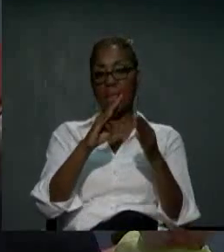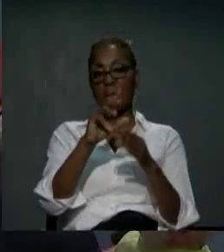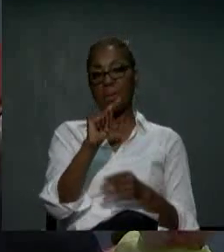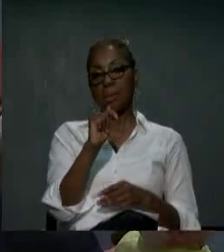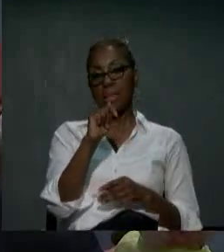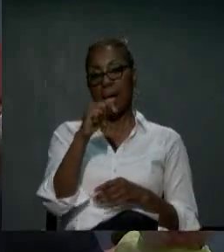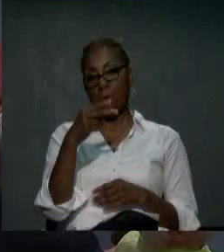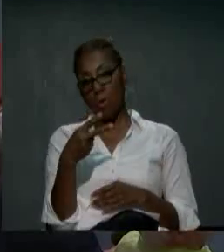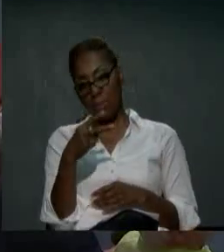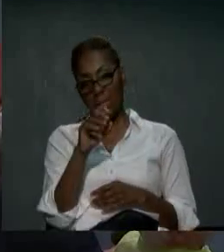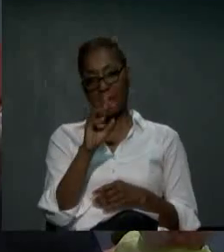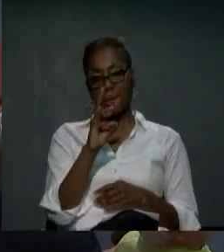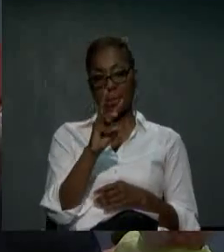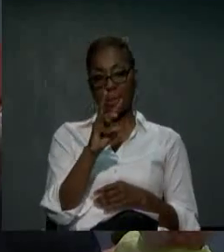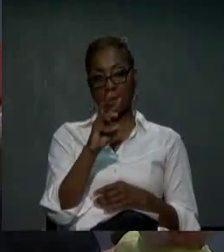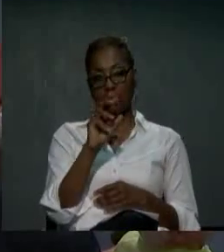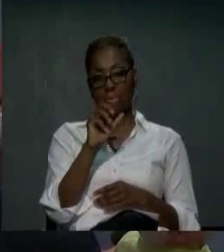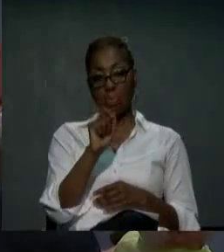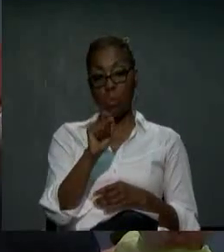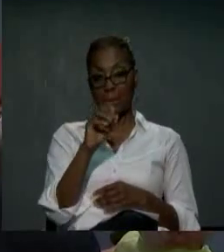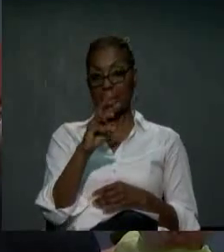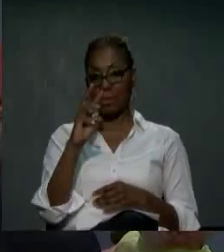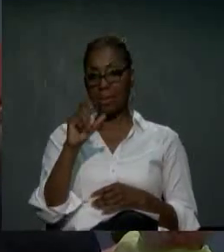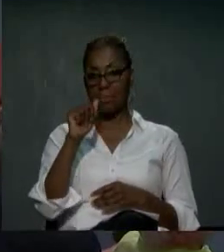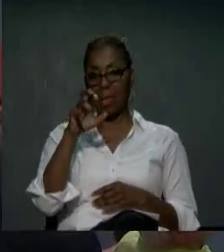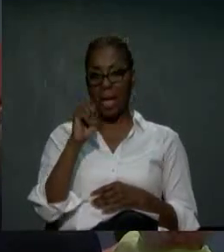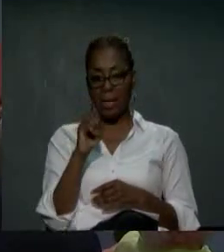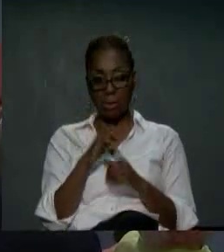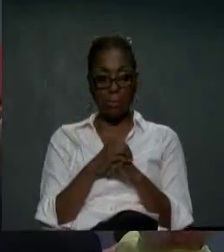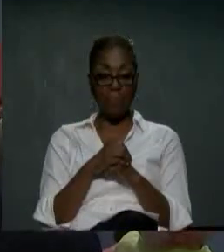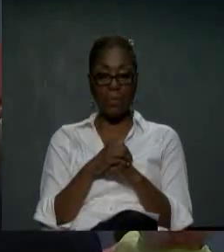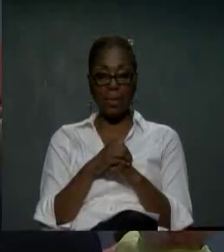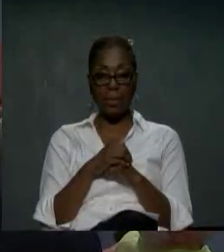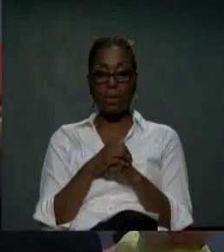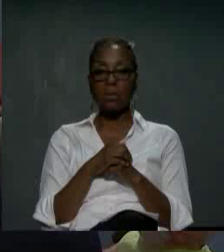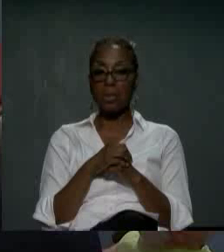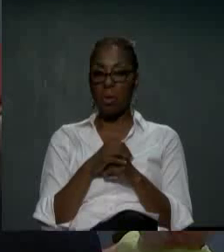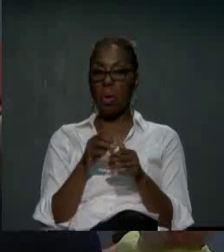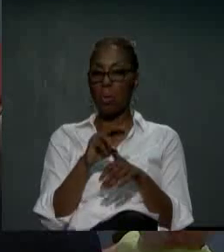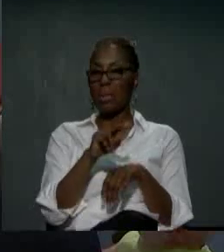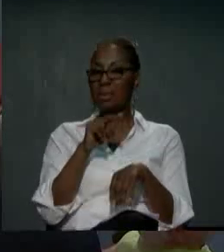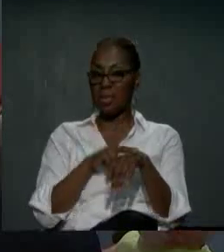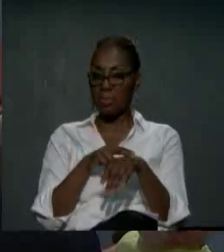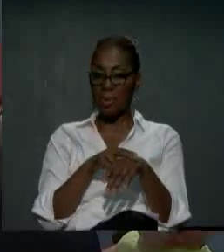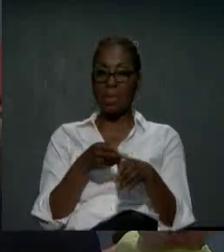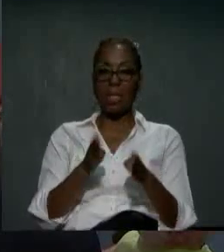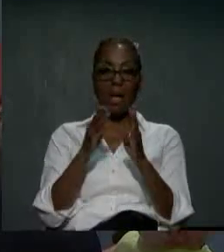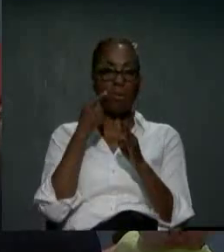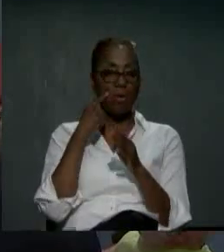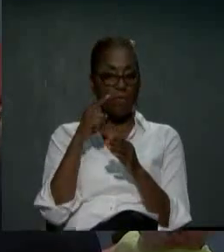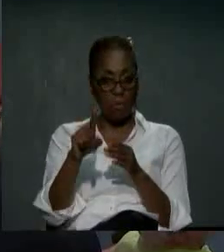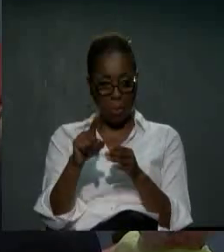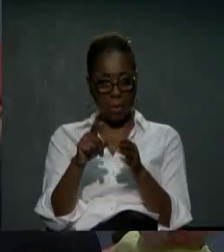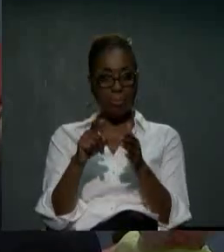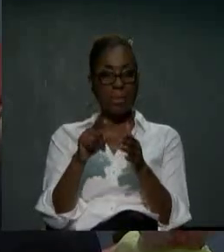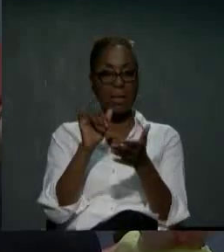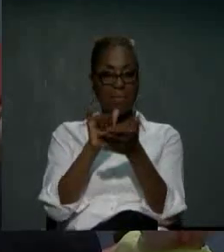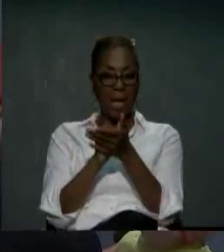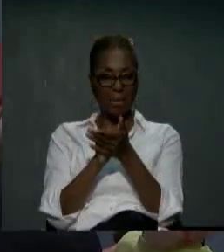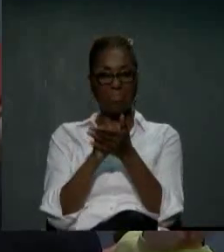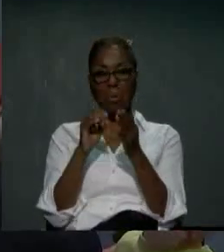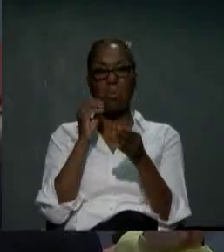of 6.66 units per acre, just over density typically allowed per the future land use designation of the residential